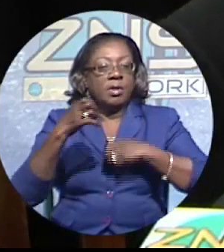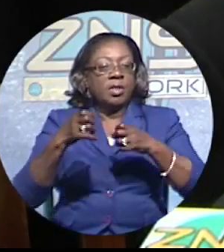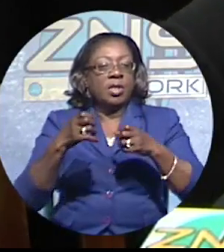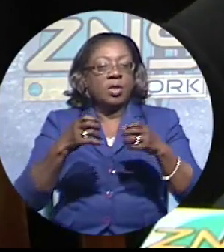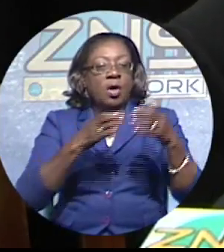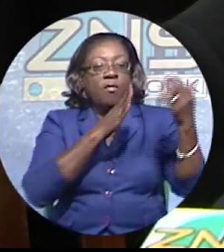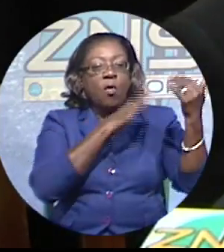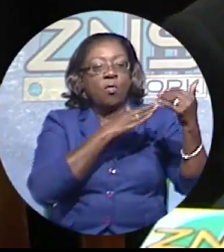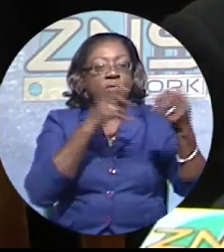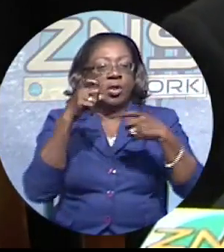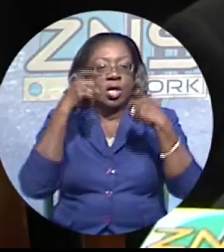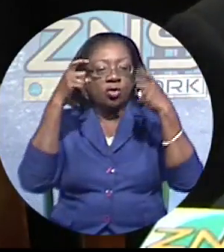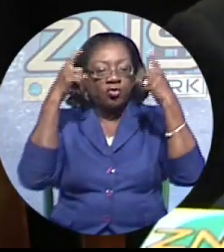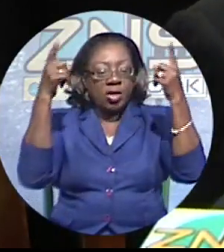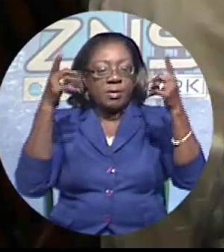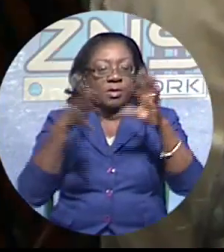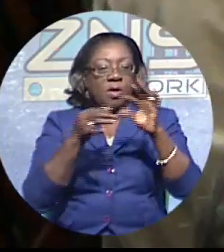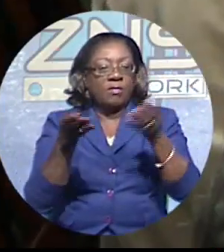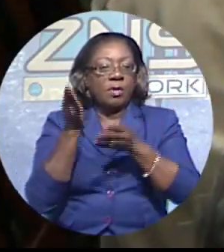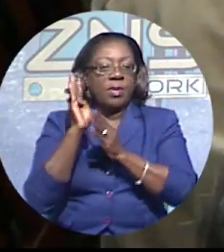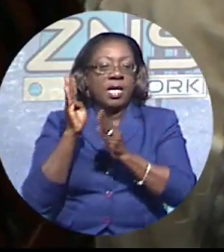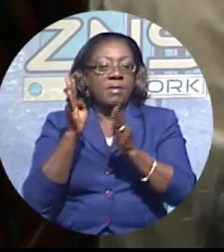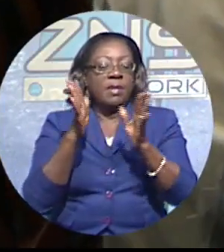hopes and dreams and struggles of our own people.